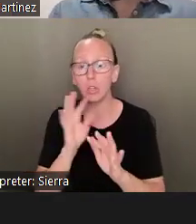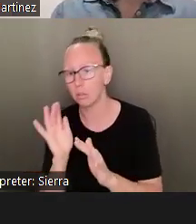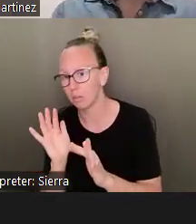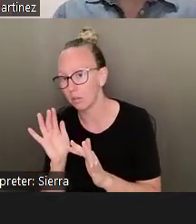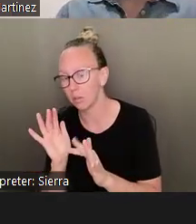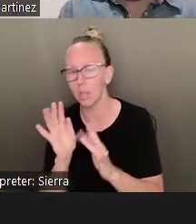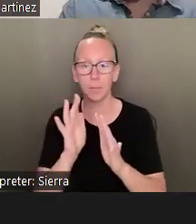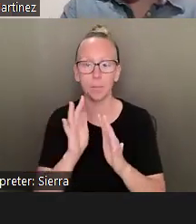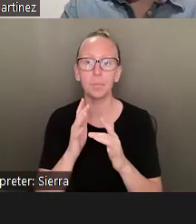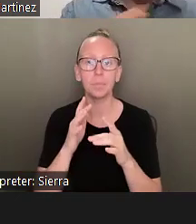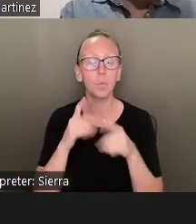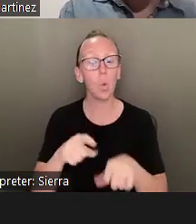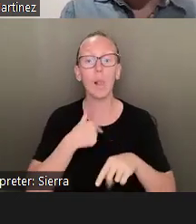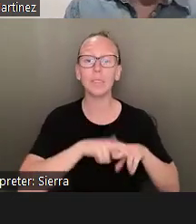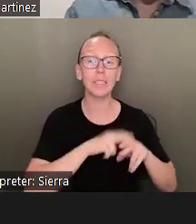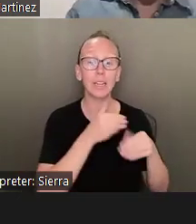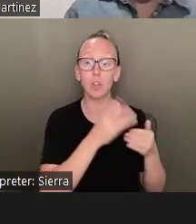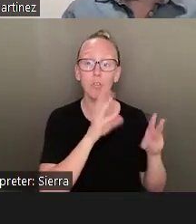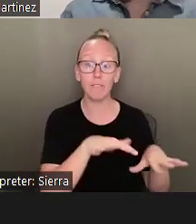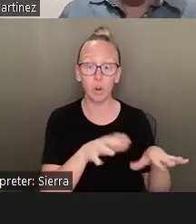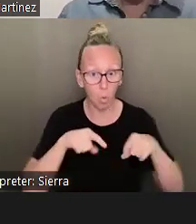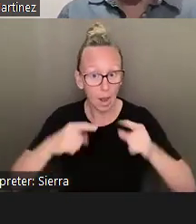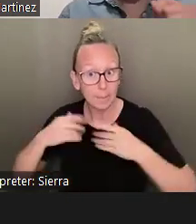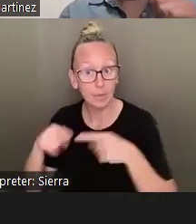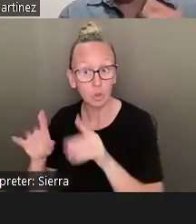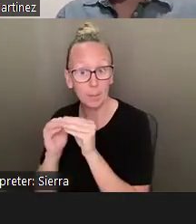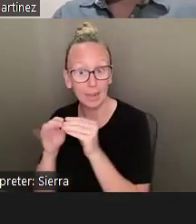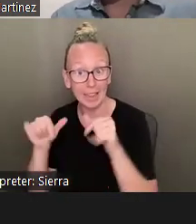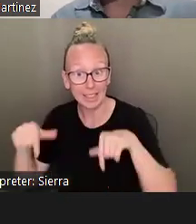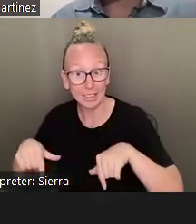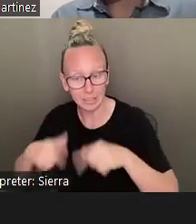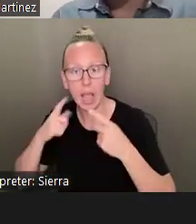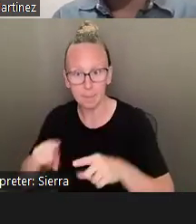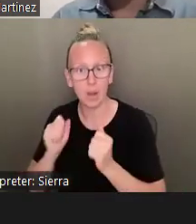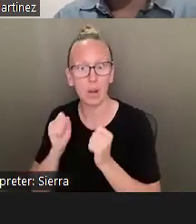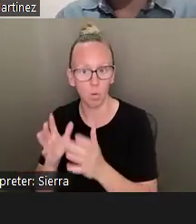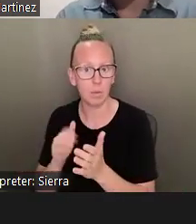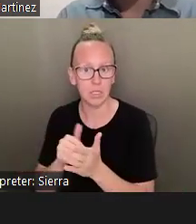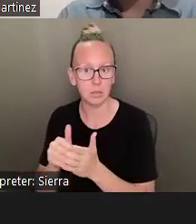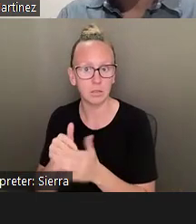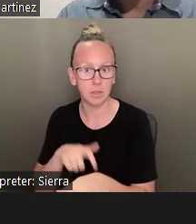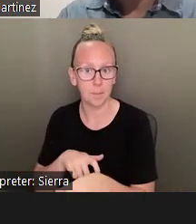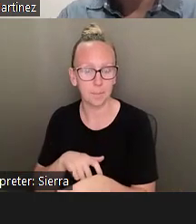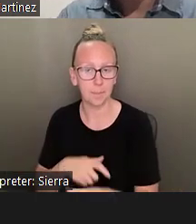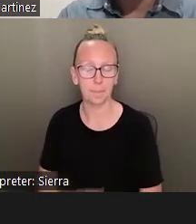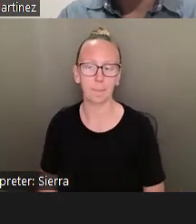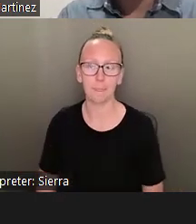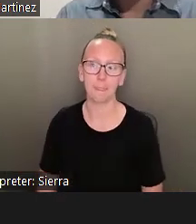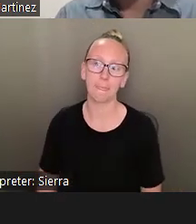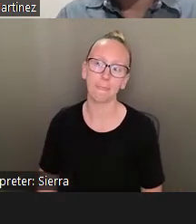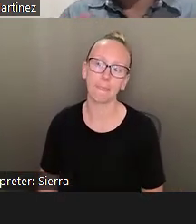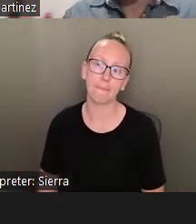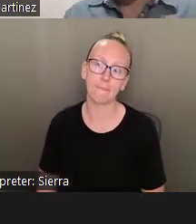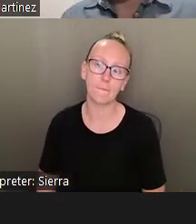by the river. This can happen when I'm in a meeting like this. Has happened many times. And so